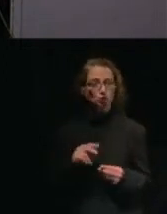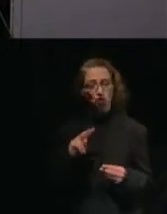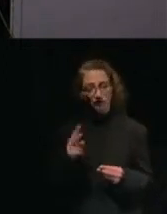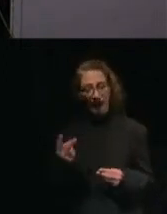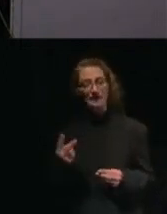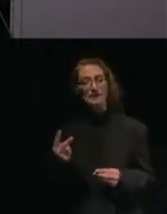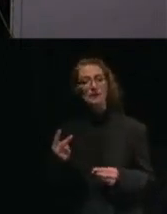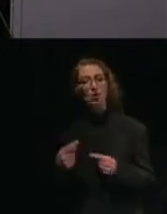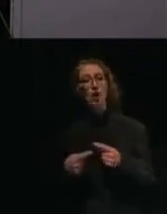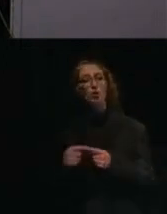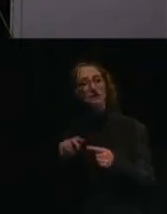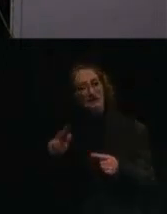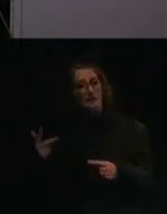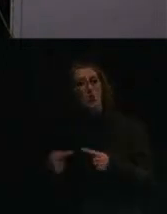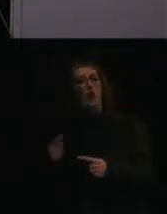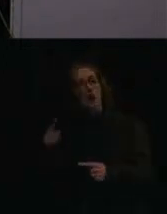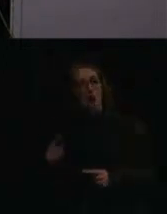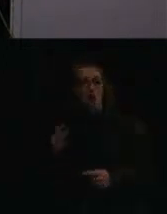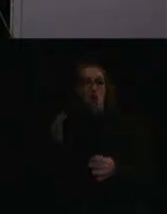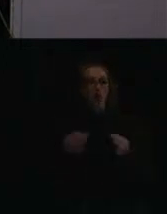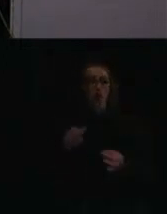And there were also some that said,